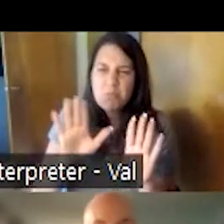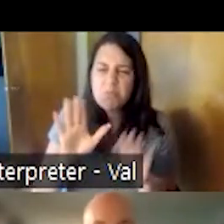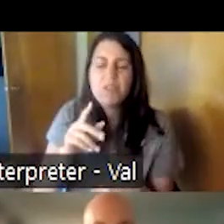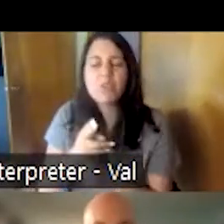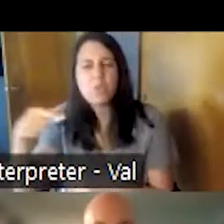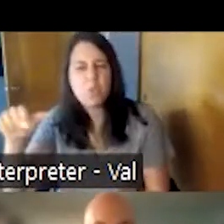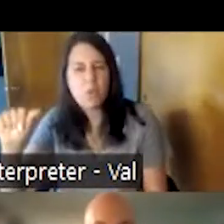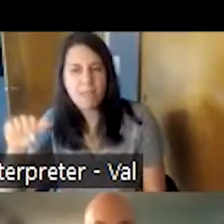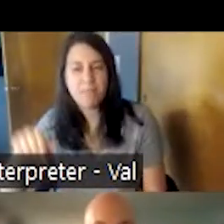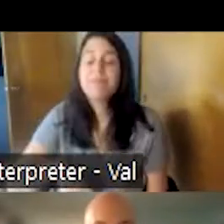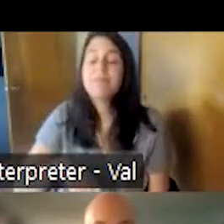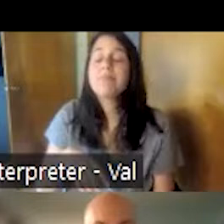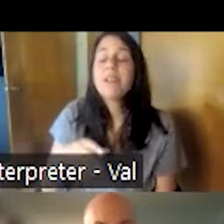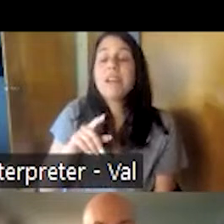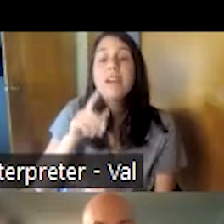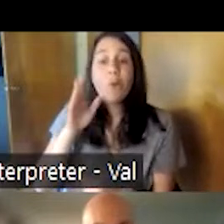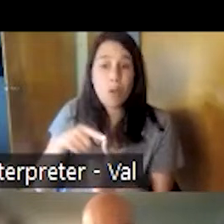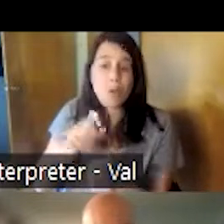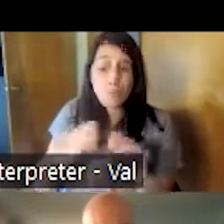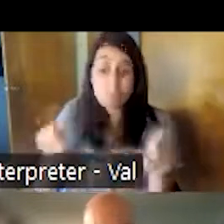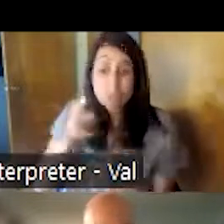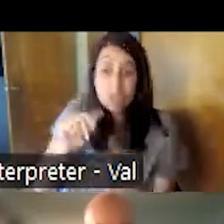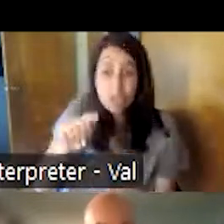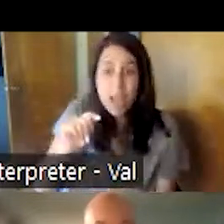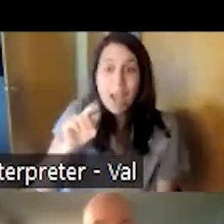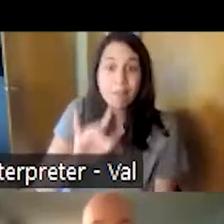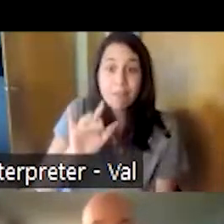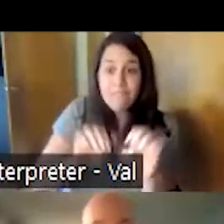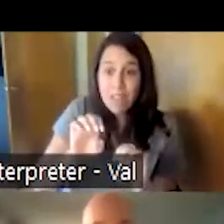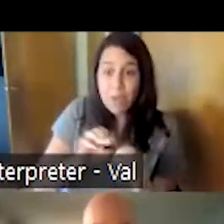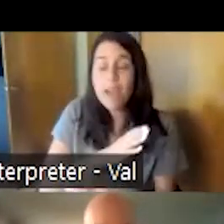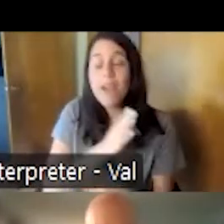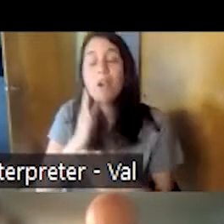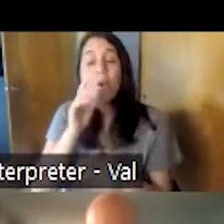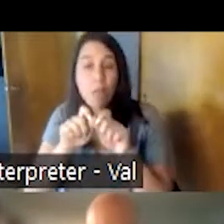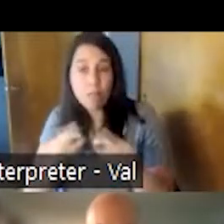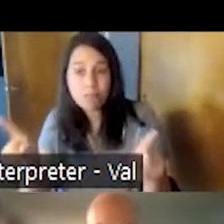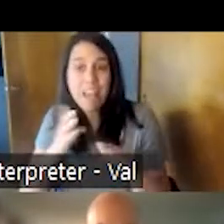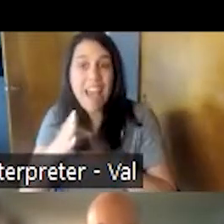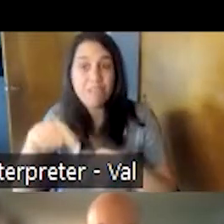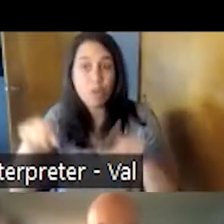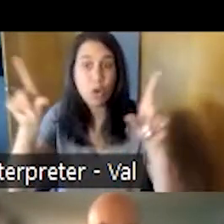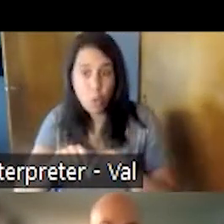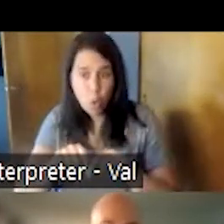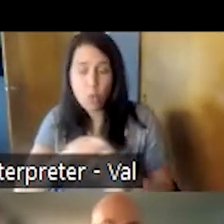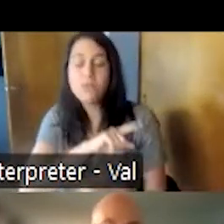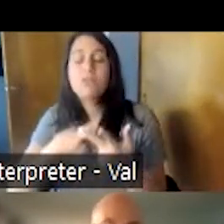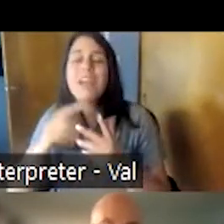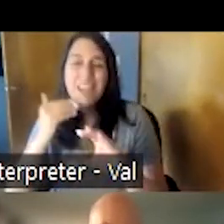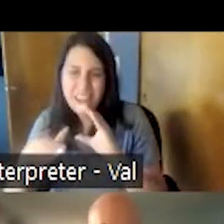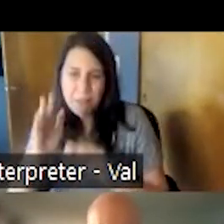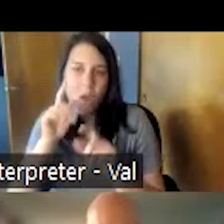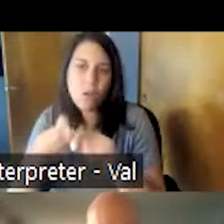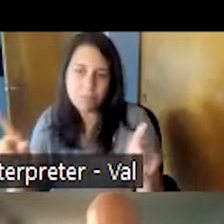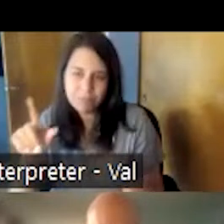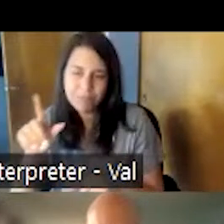link at the end that you can use, and then tomorrow an email will be sent out also with the link to the